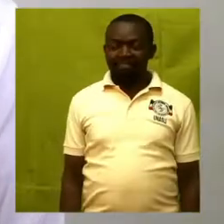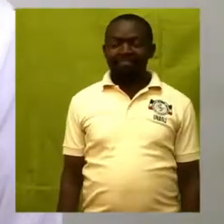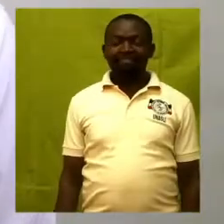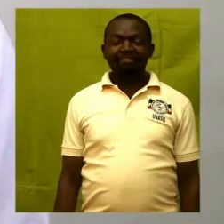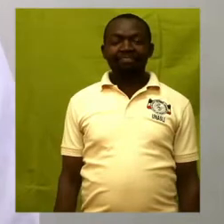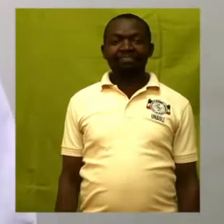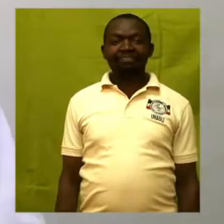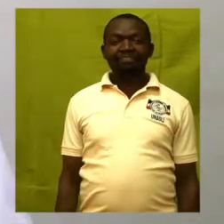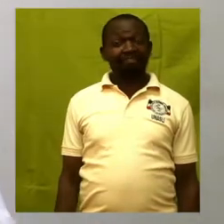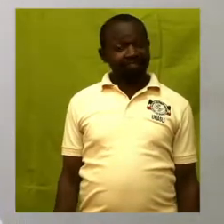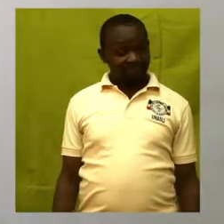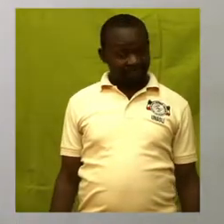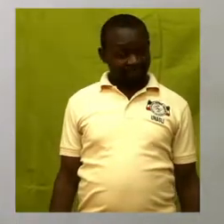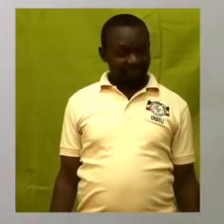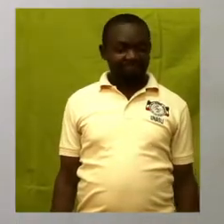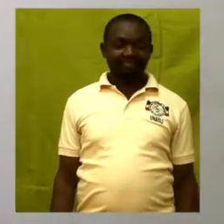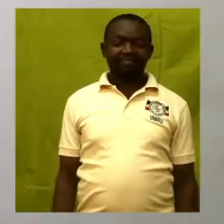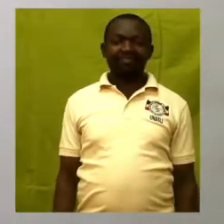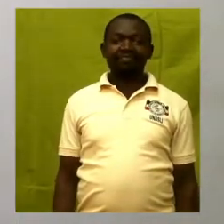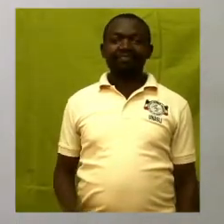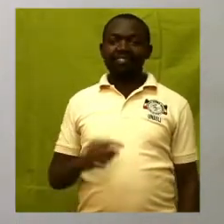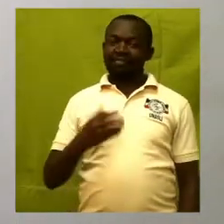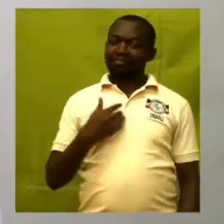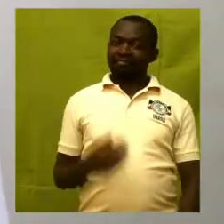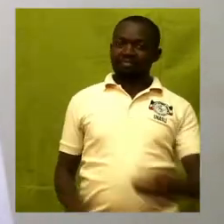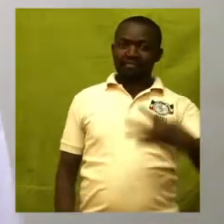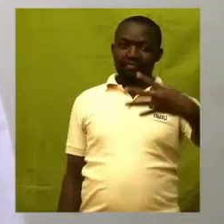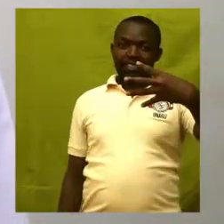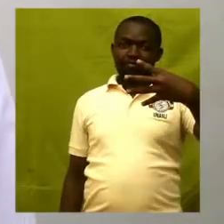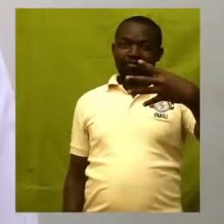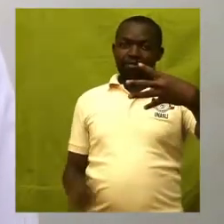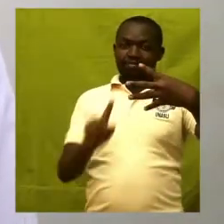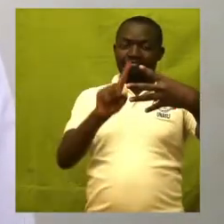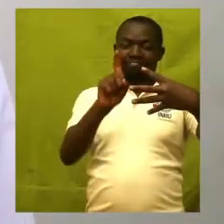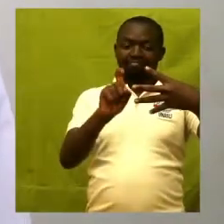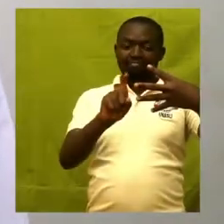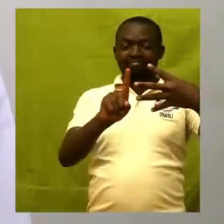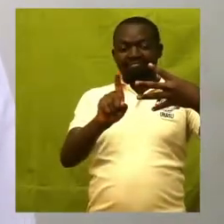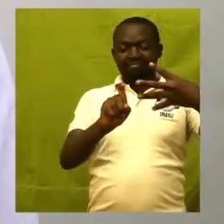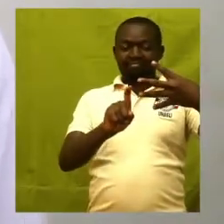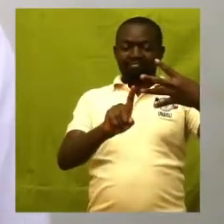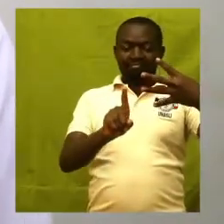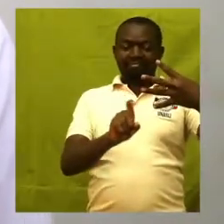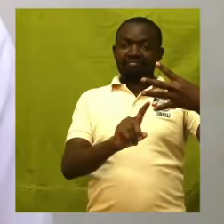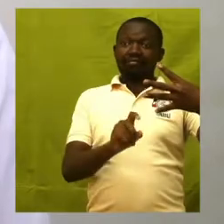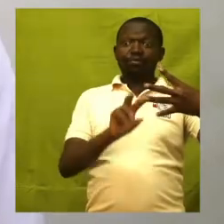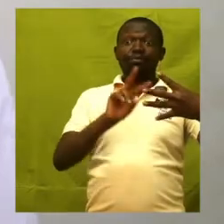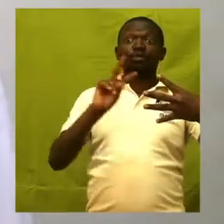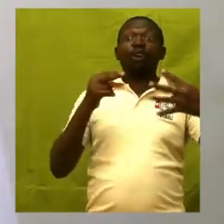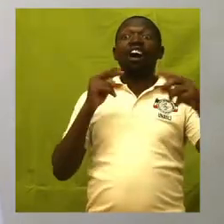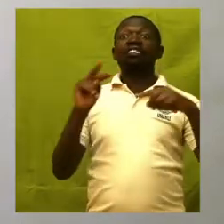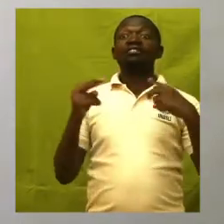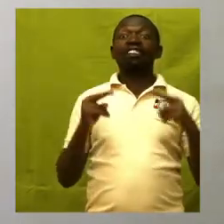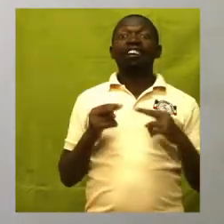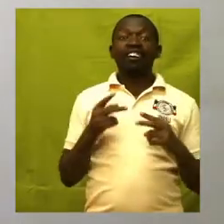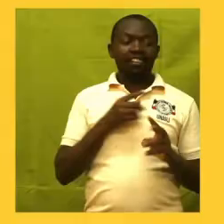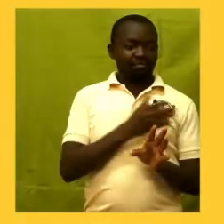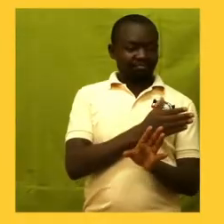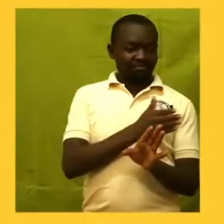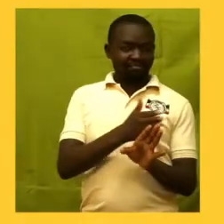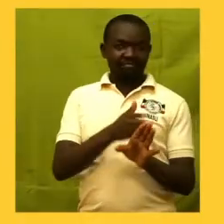right, we have 4 questions for us to answer about what we have learned about.